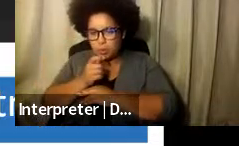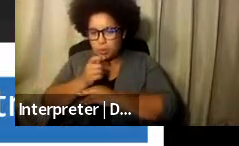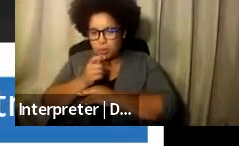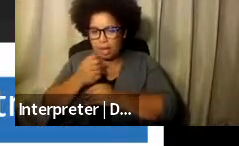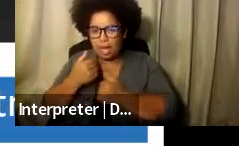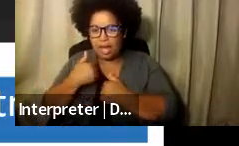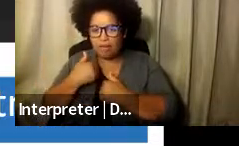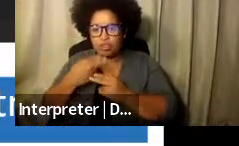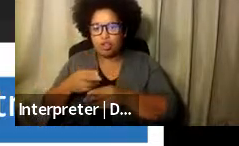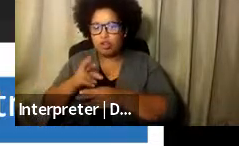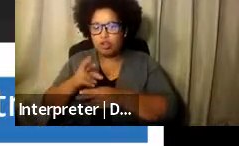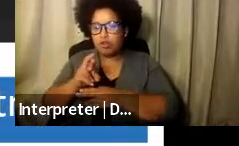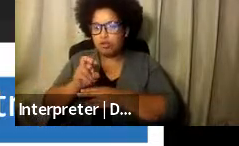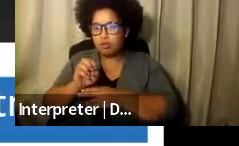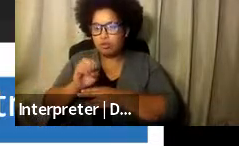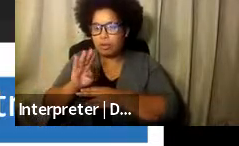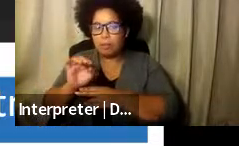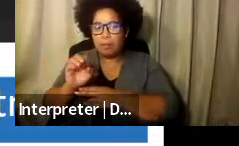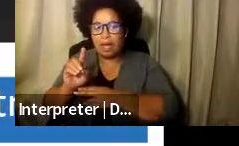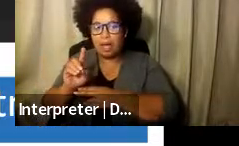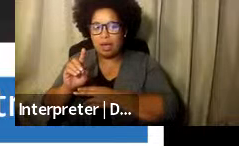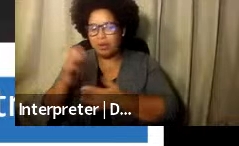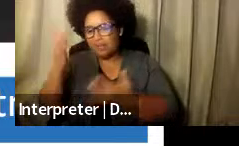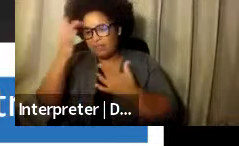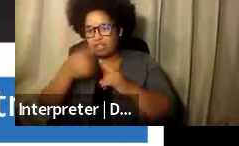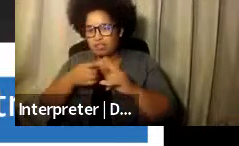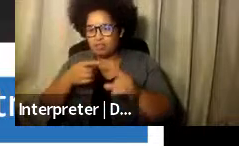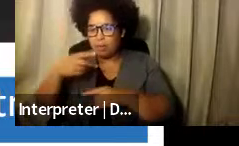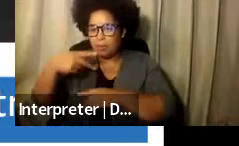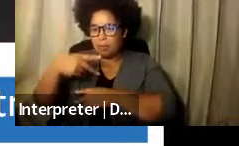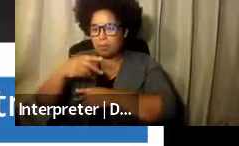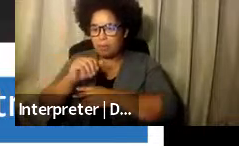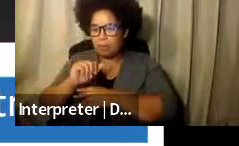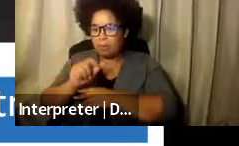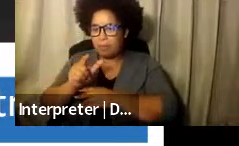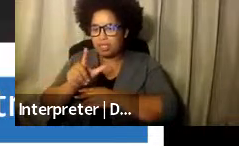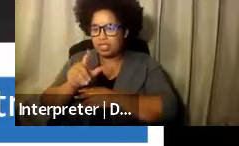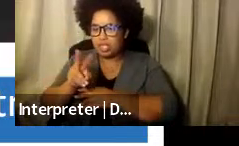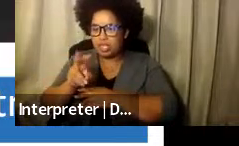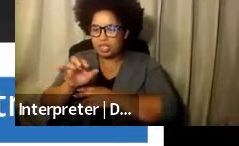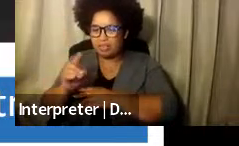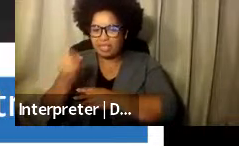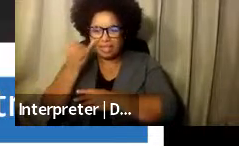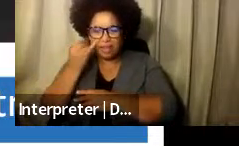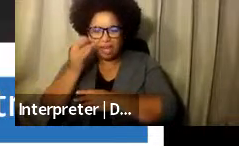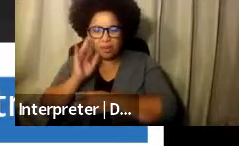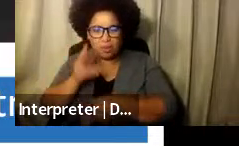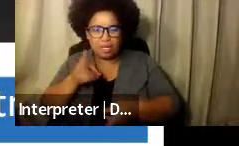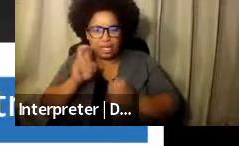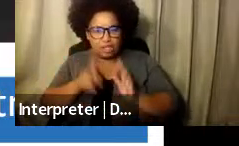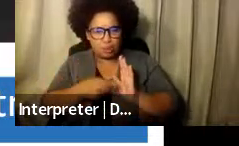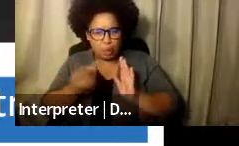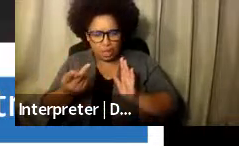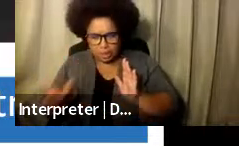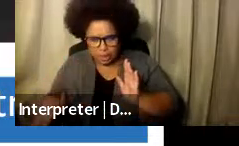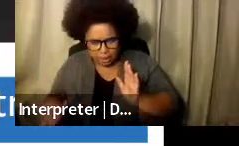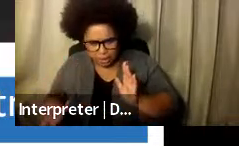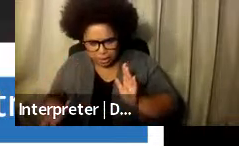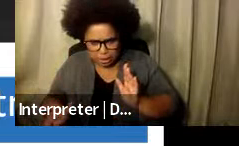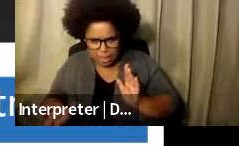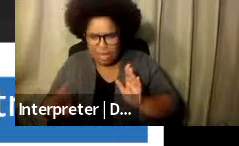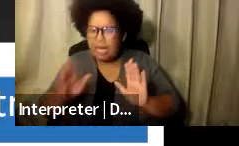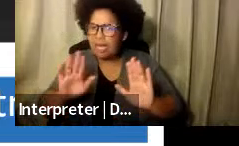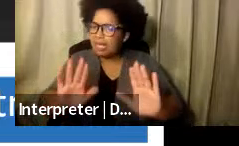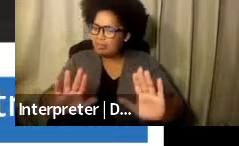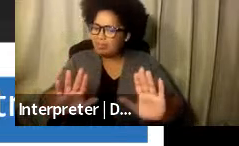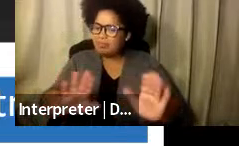rebound infection after taking Paxlovid. And what I'm hearing people say is, if I'm going to get it twice, I think I'm